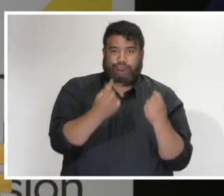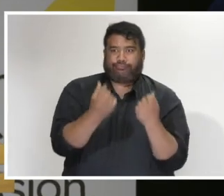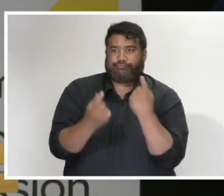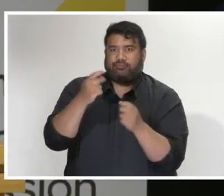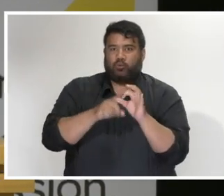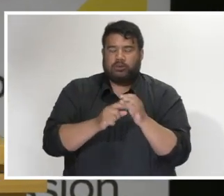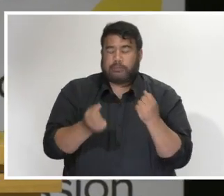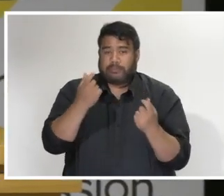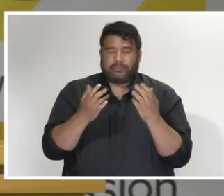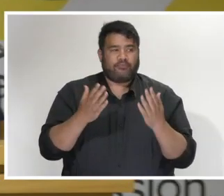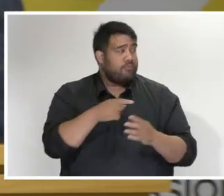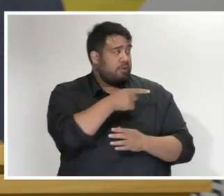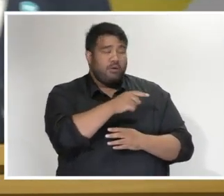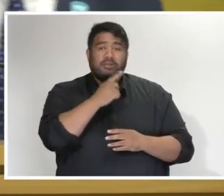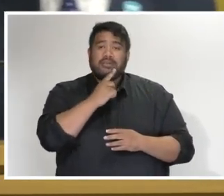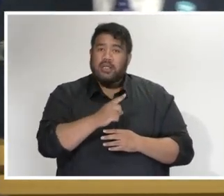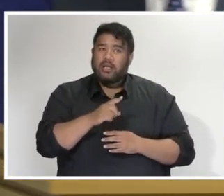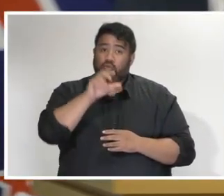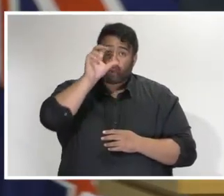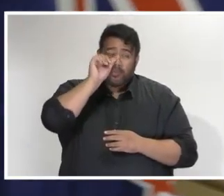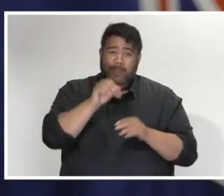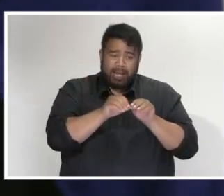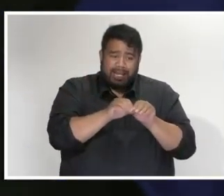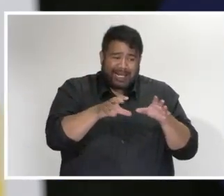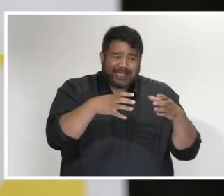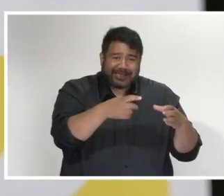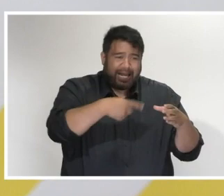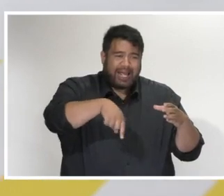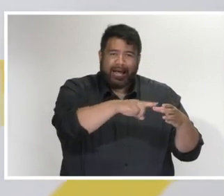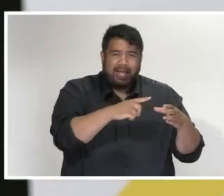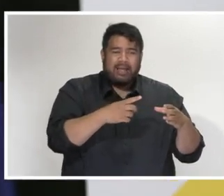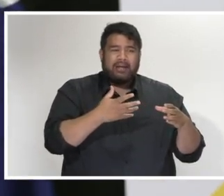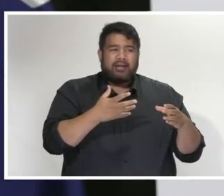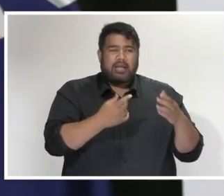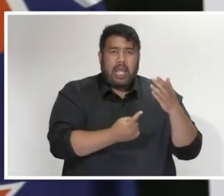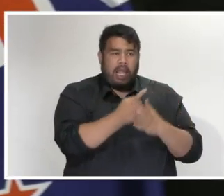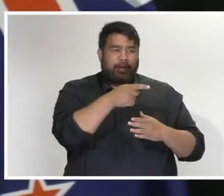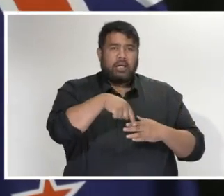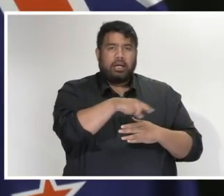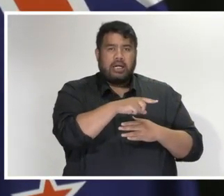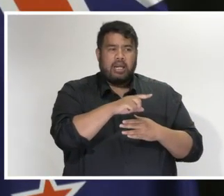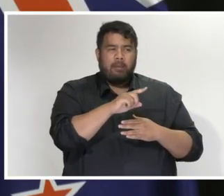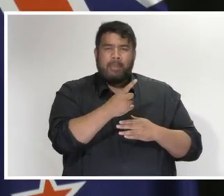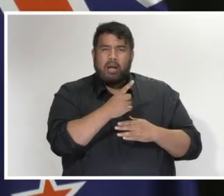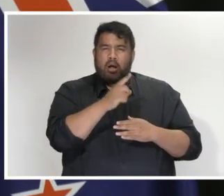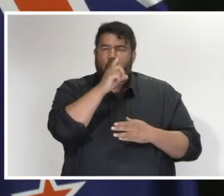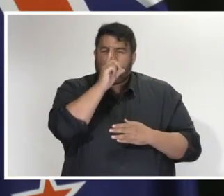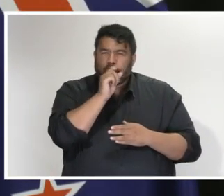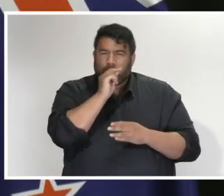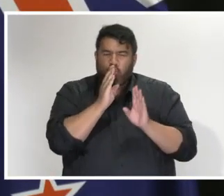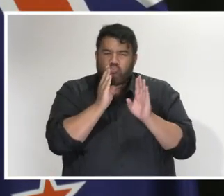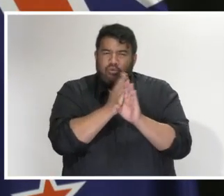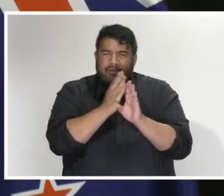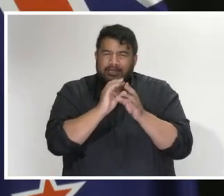that some of those clusters did have identifying features in them, but then after we had privacy issues with one of those clusters come up,